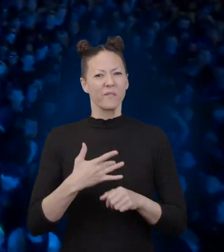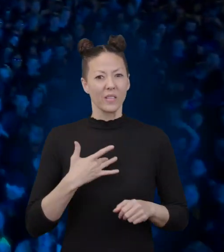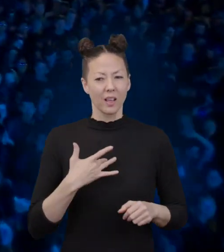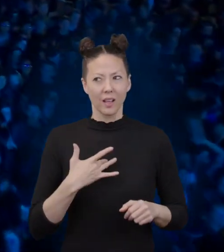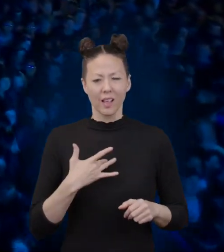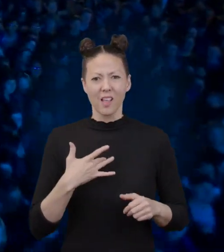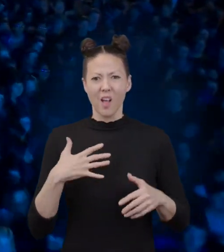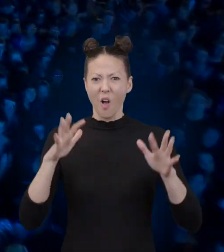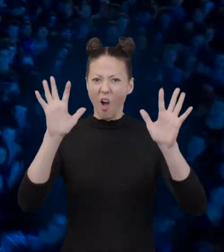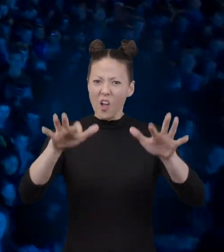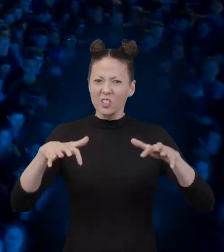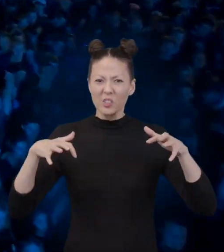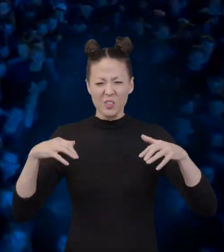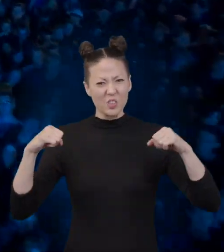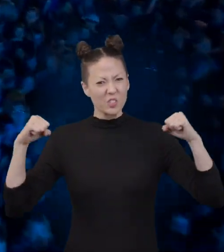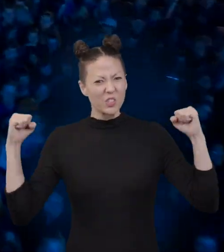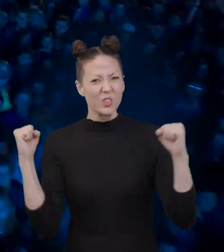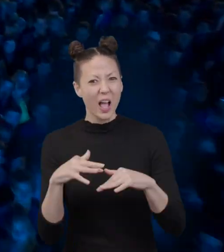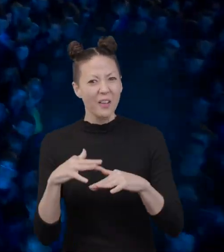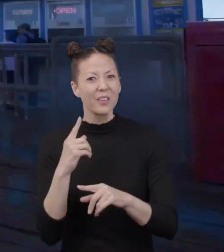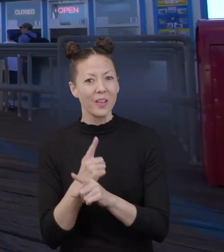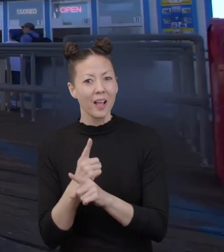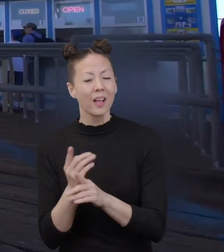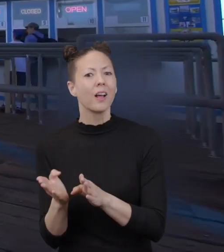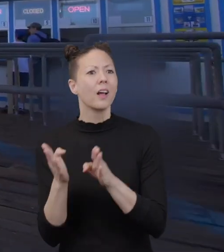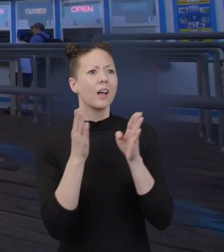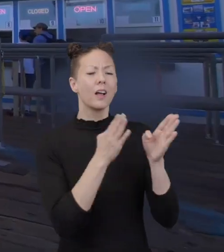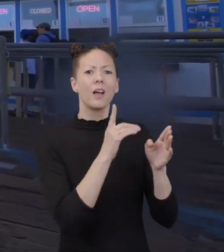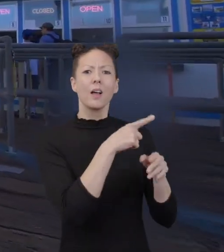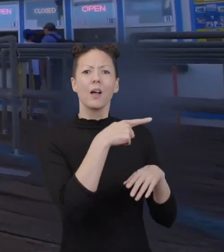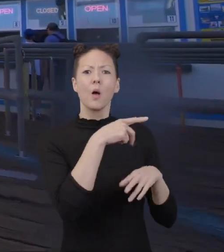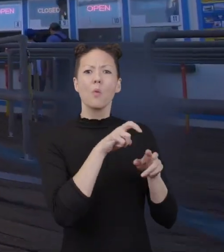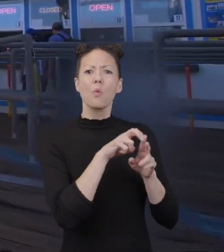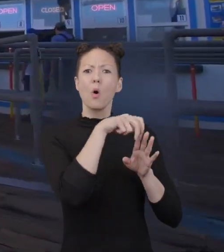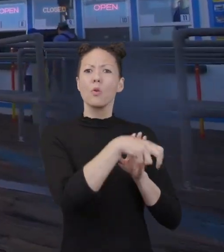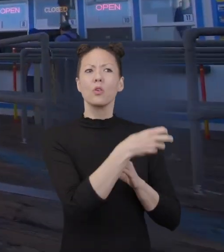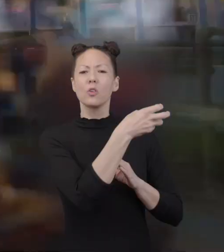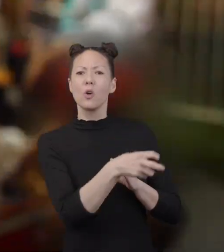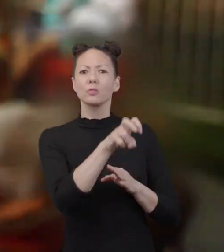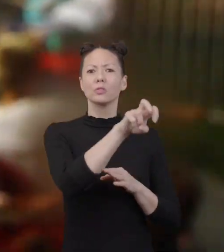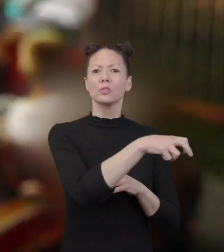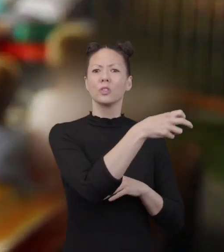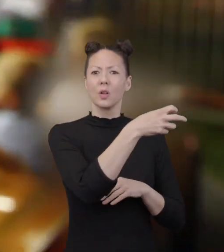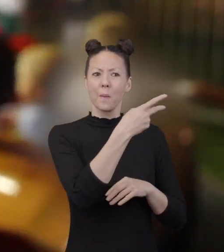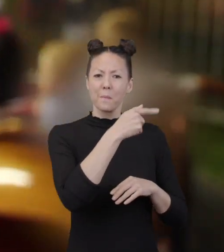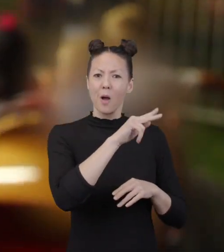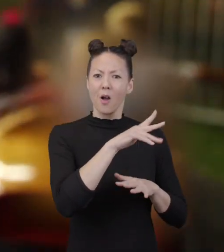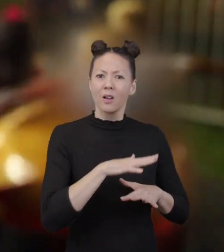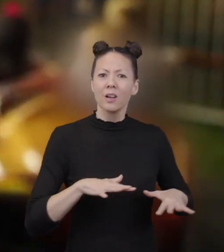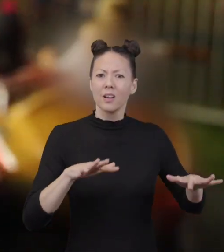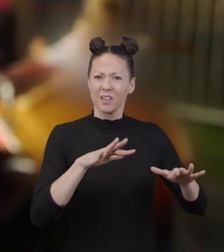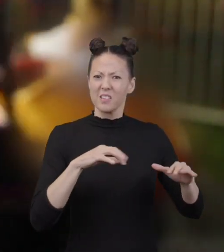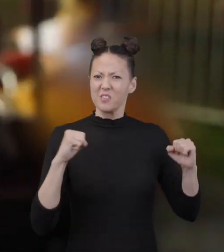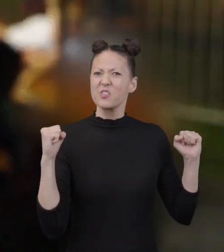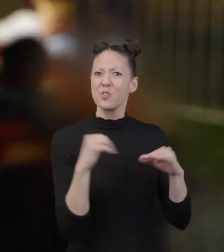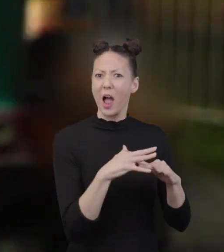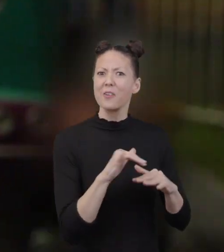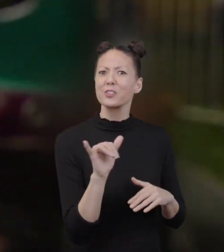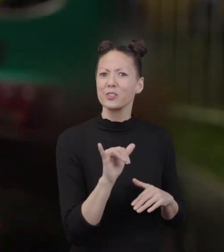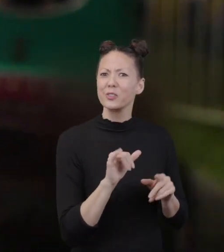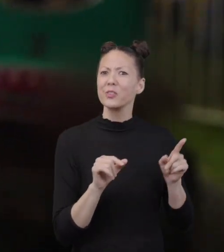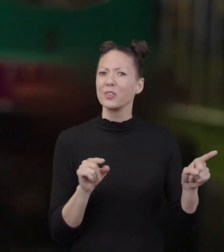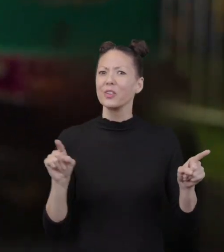the auditorium was really crowded? What about in the roller coaster? Are amusement parks usually pretty crowded